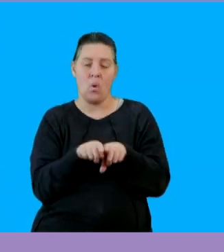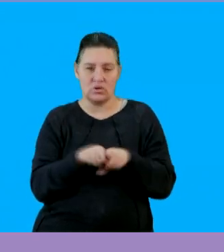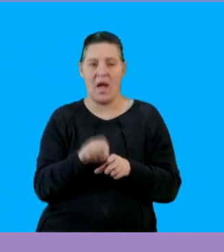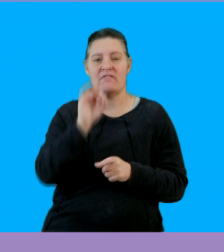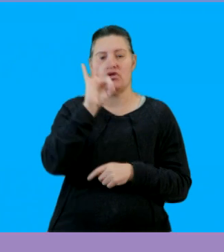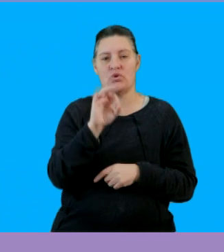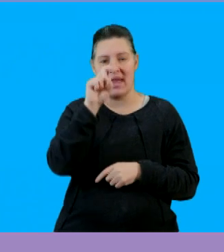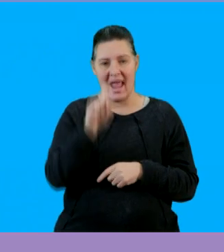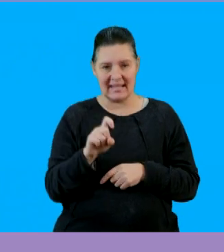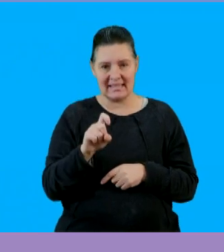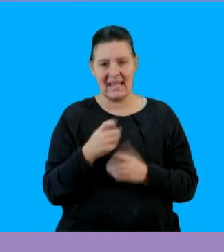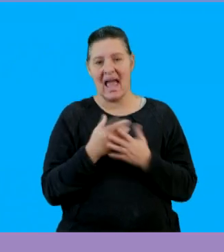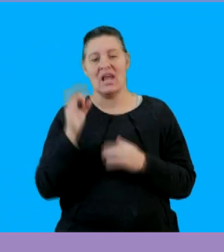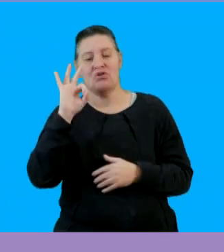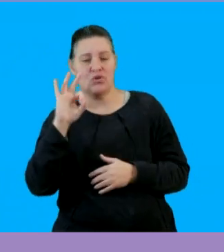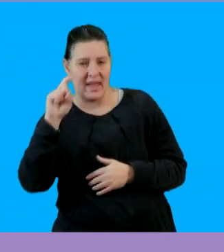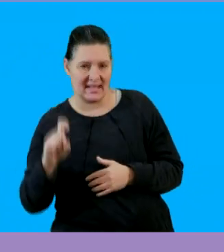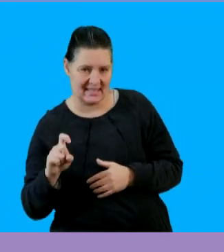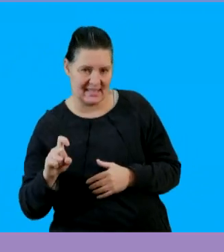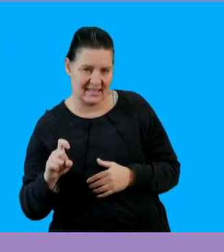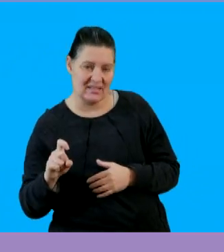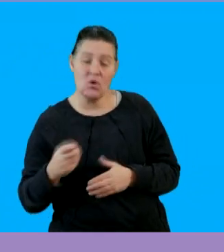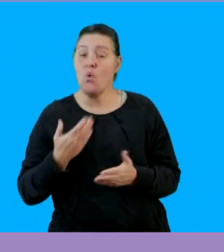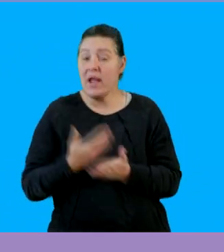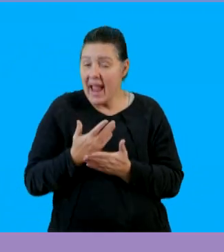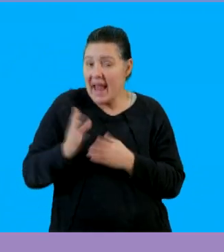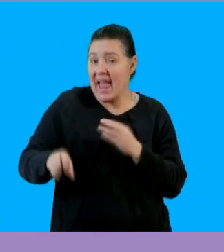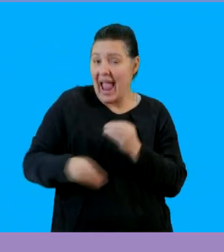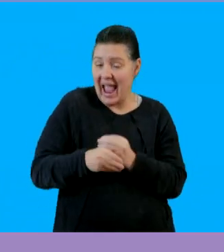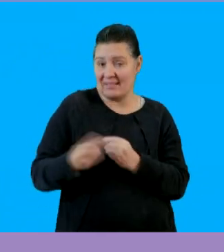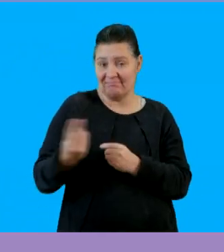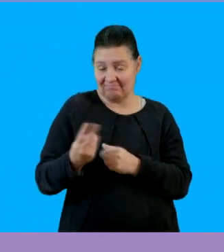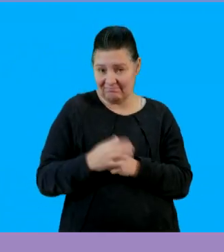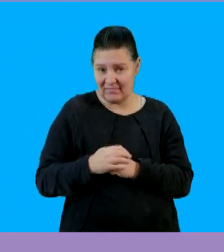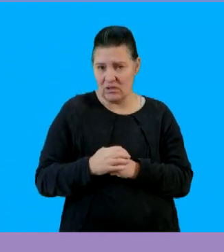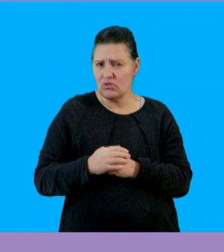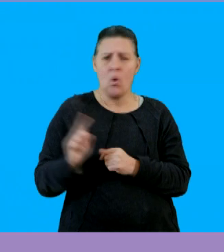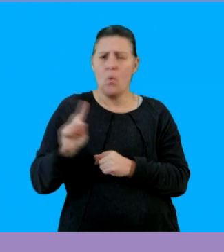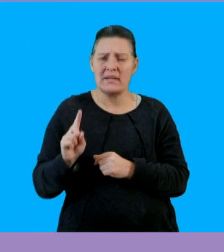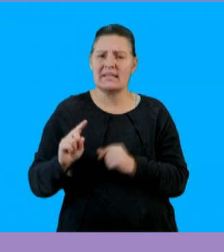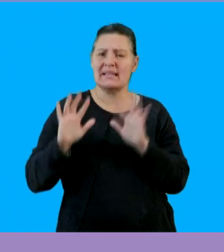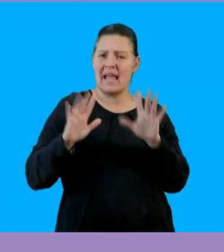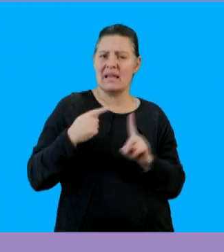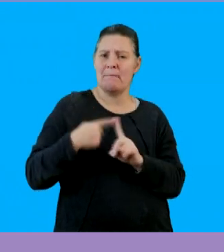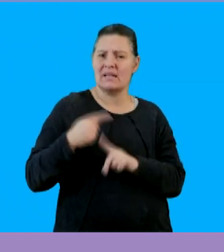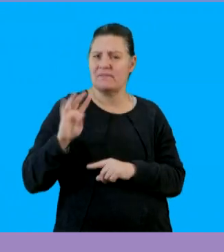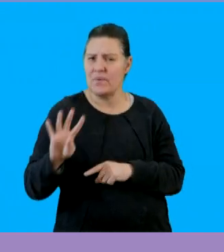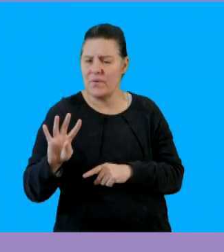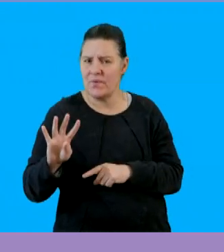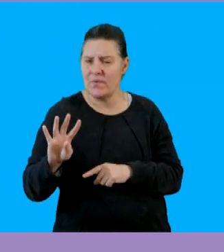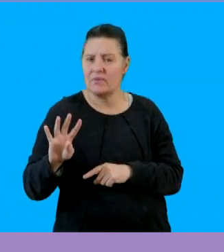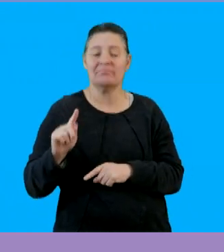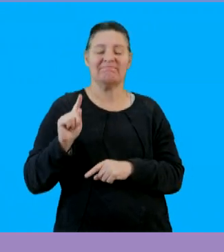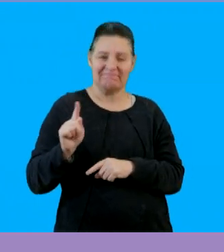have 3x and 3x, so we can add those as well. So what is 10